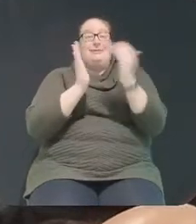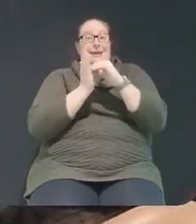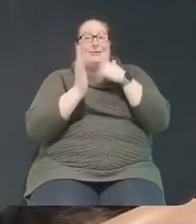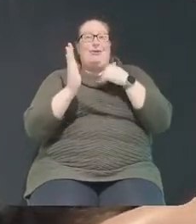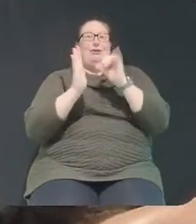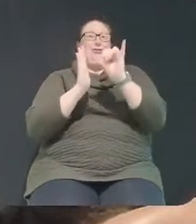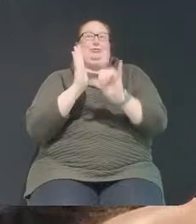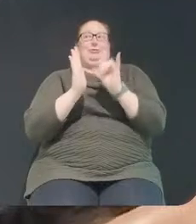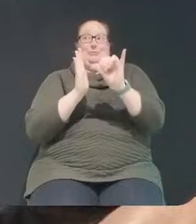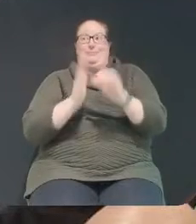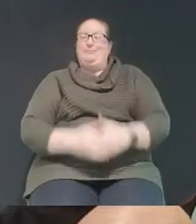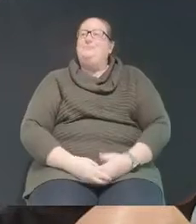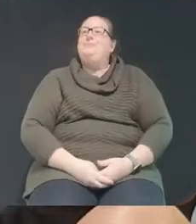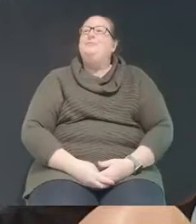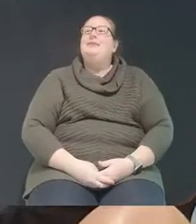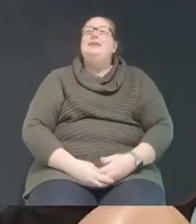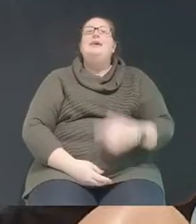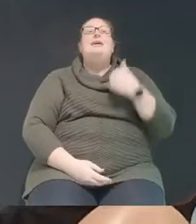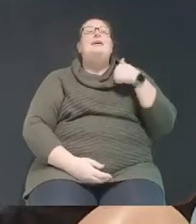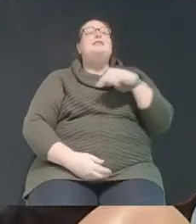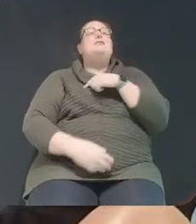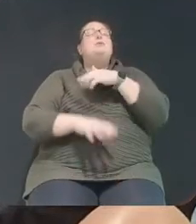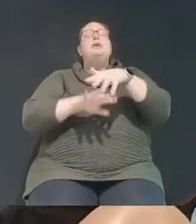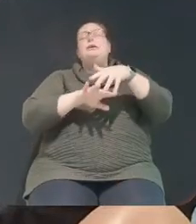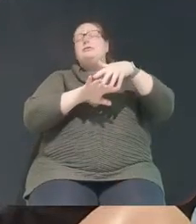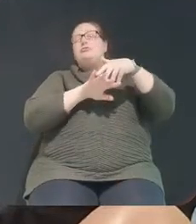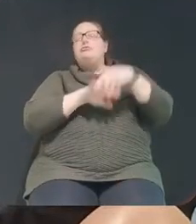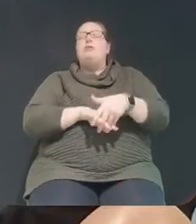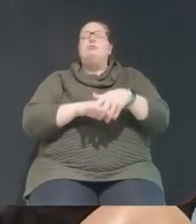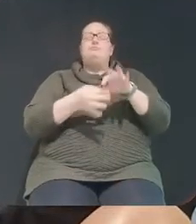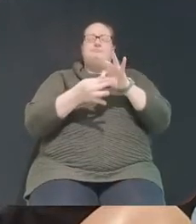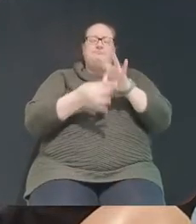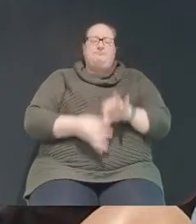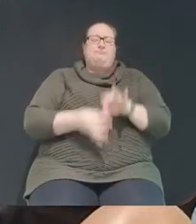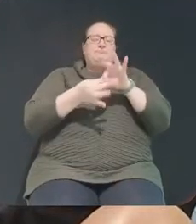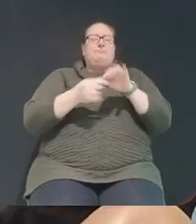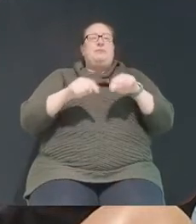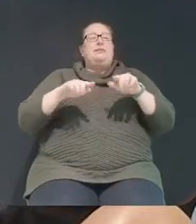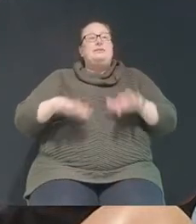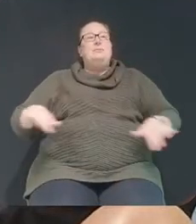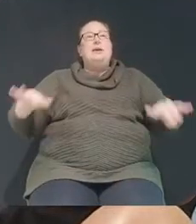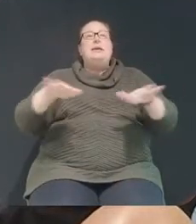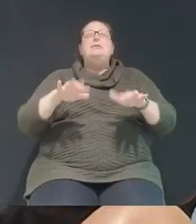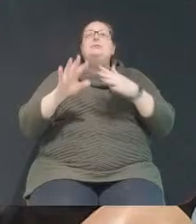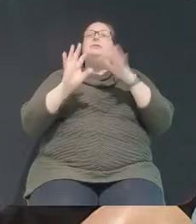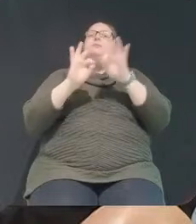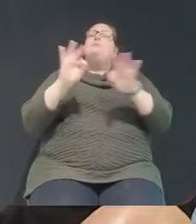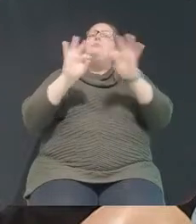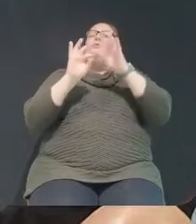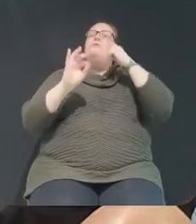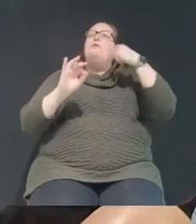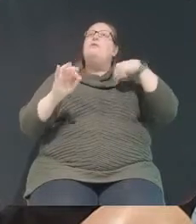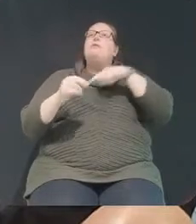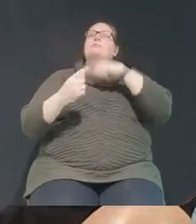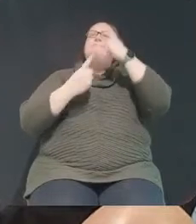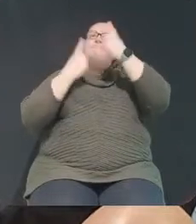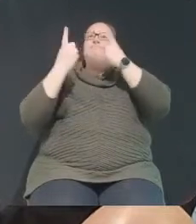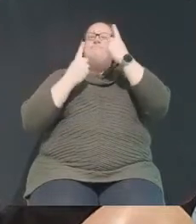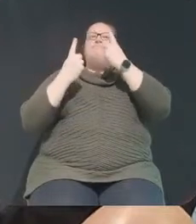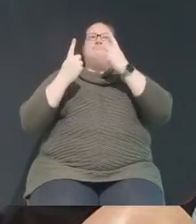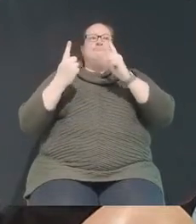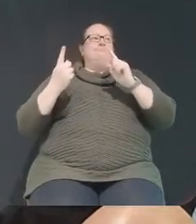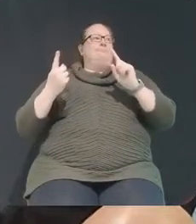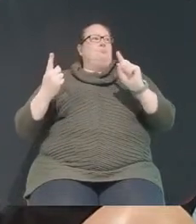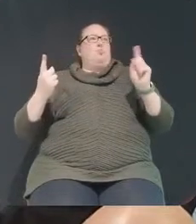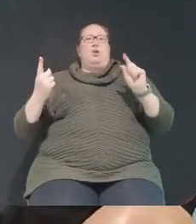So as we're getting grounded into the space, I think it's important for us to think about where we are.